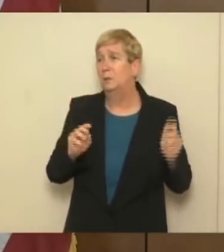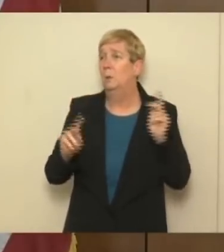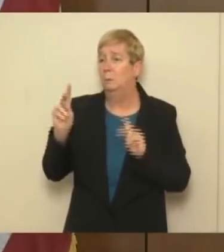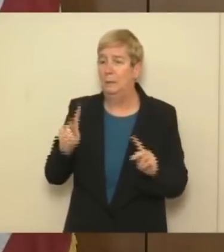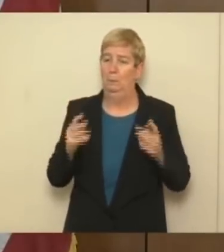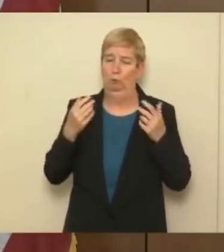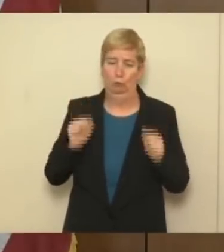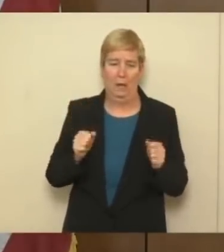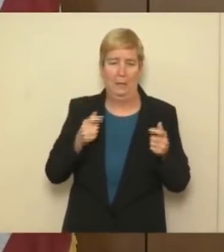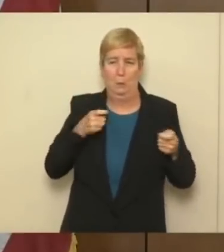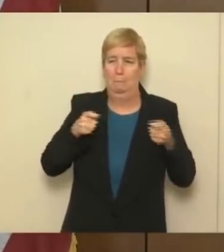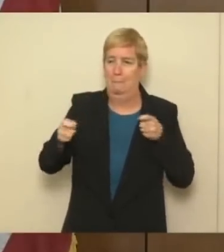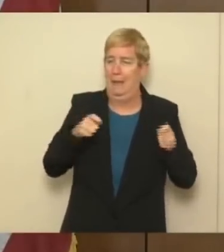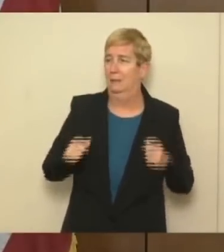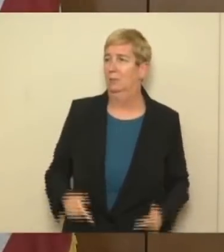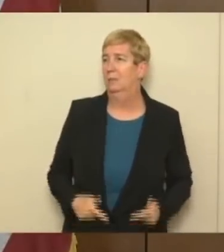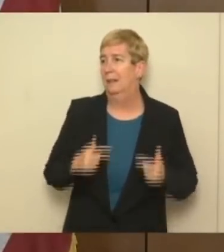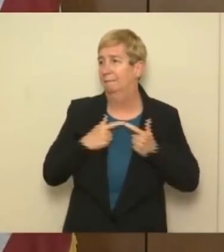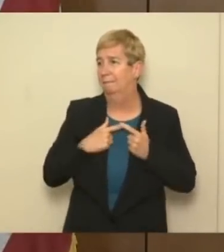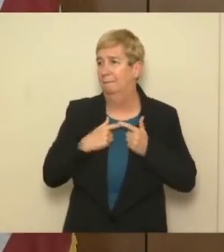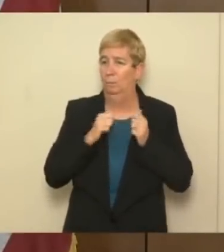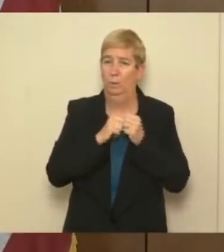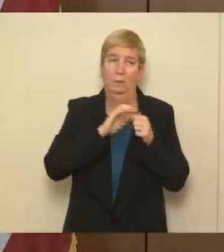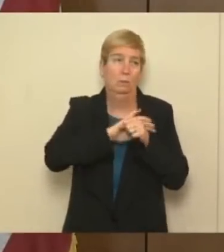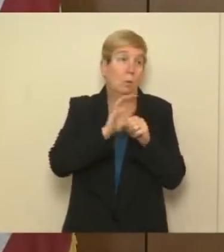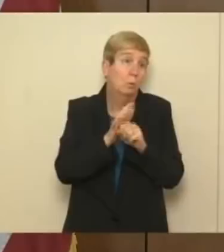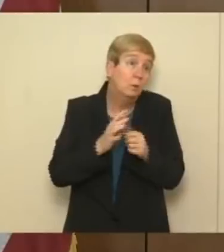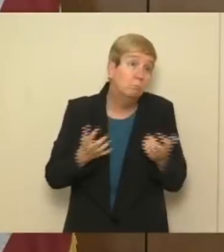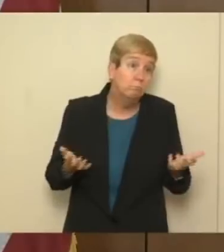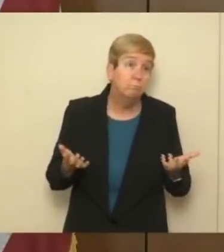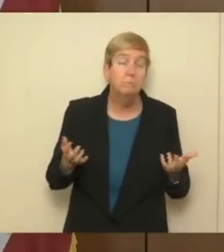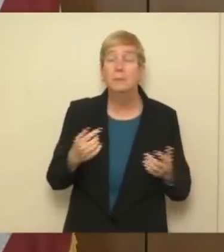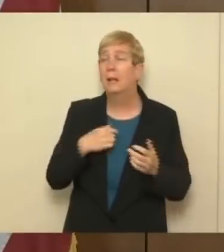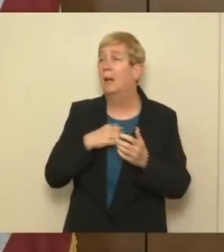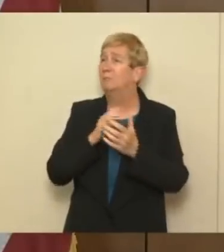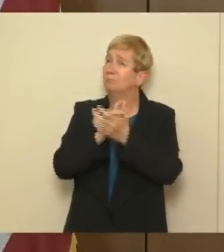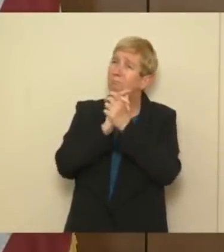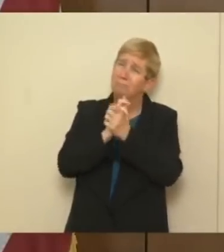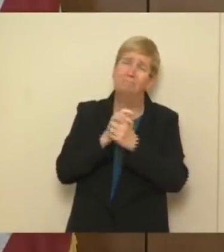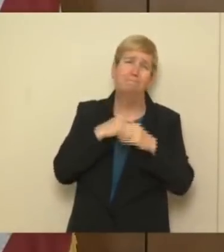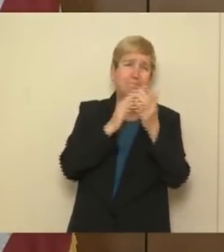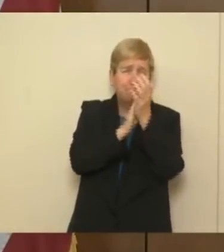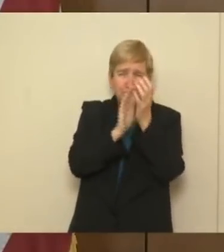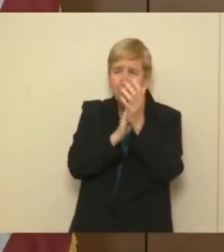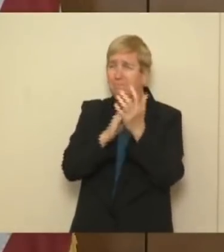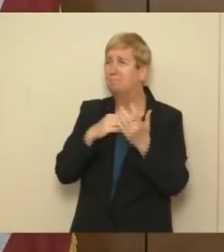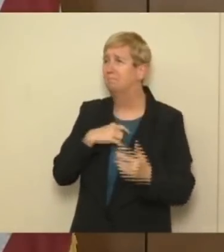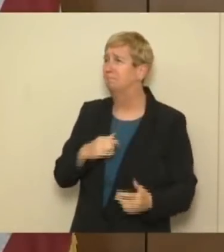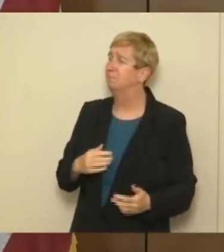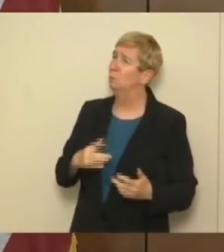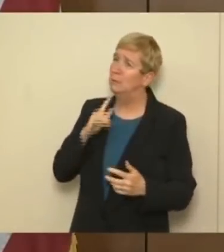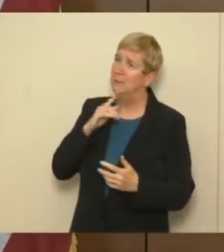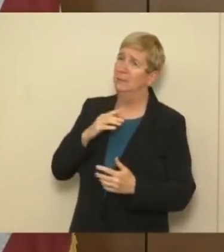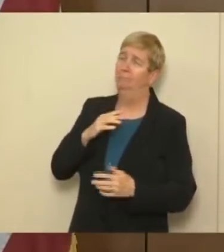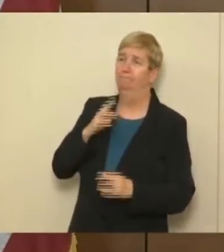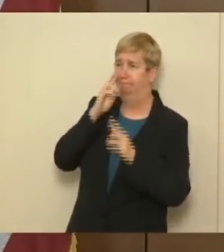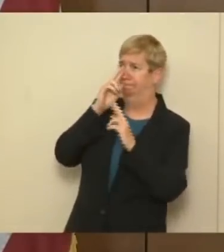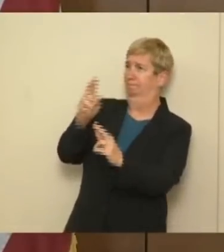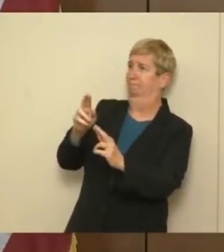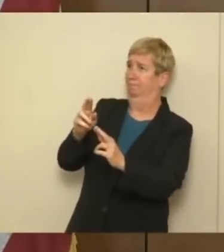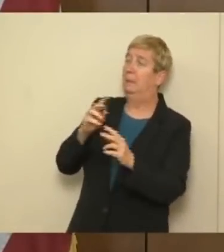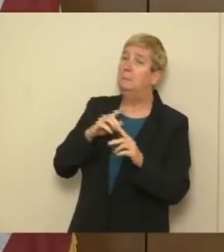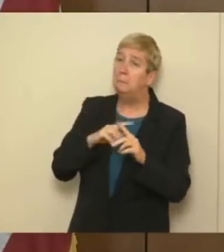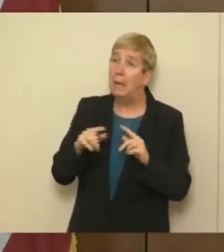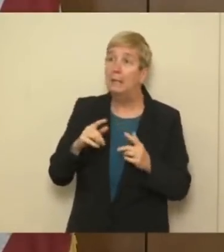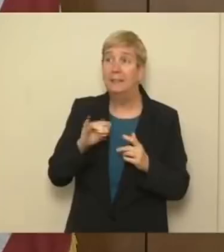life with this virus. And I applaud you. That takes incredible discipline, and it's just going to get harder until there's a